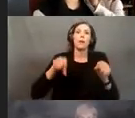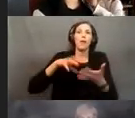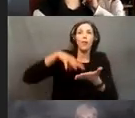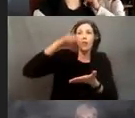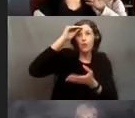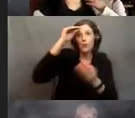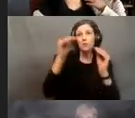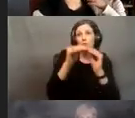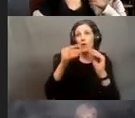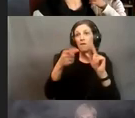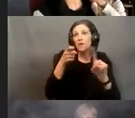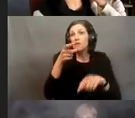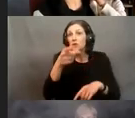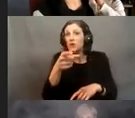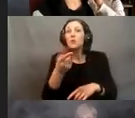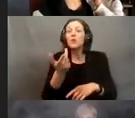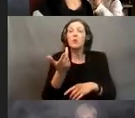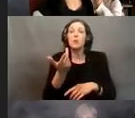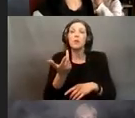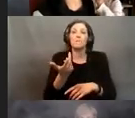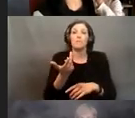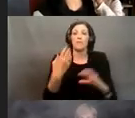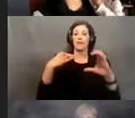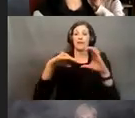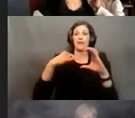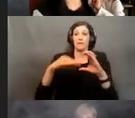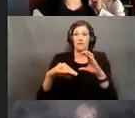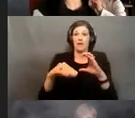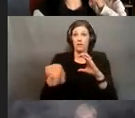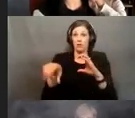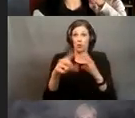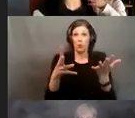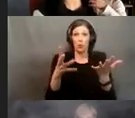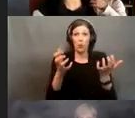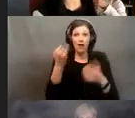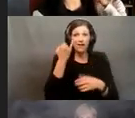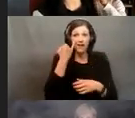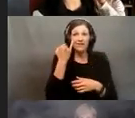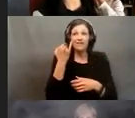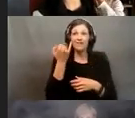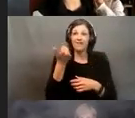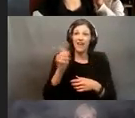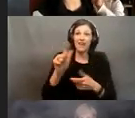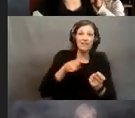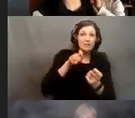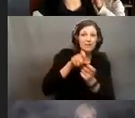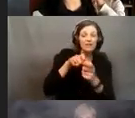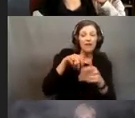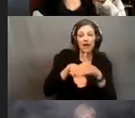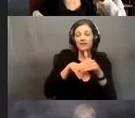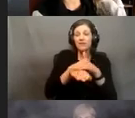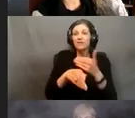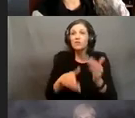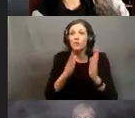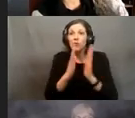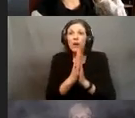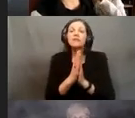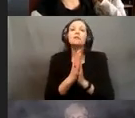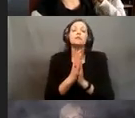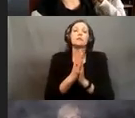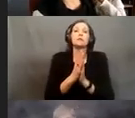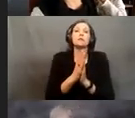from you and help. The email that you're going to want if you have any specific access requests, in particular,